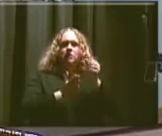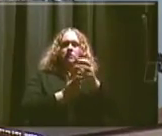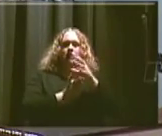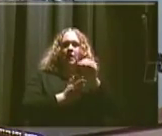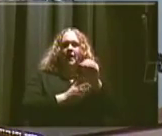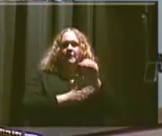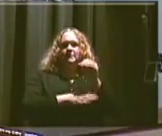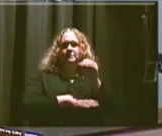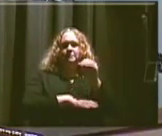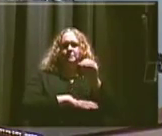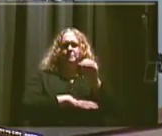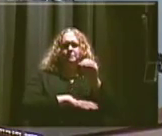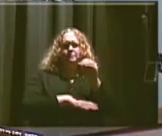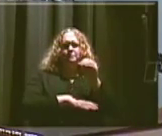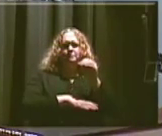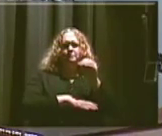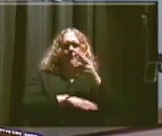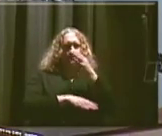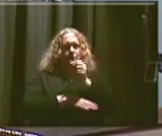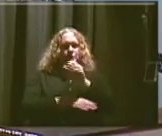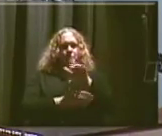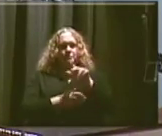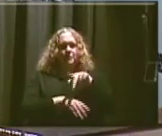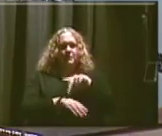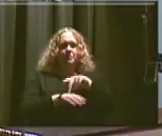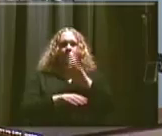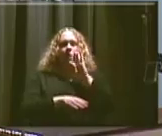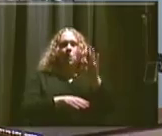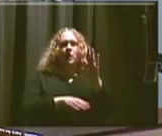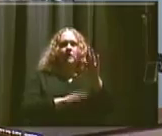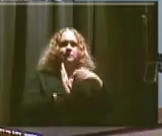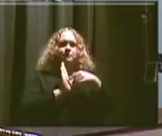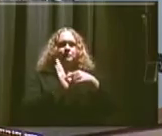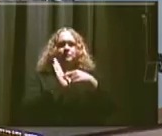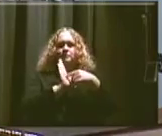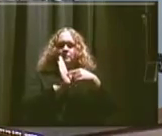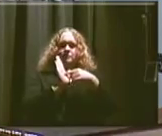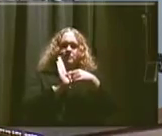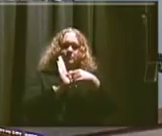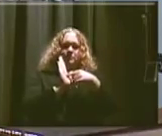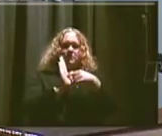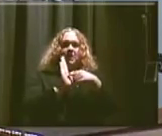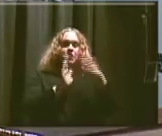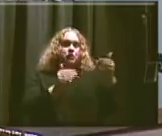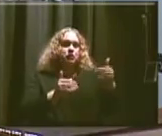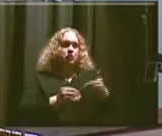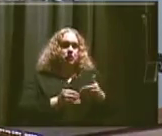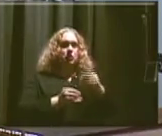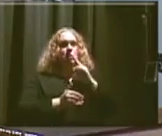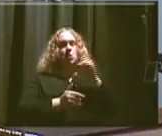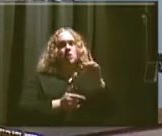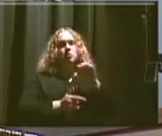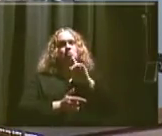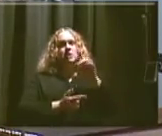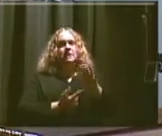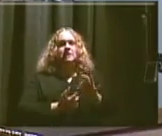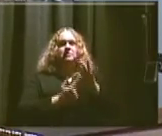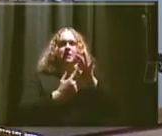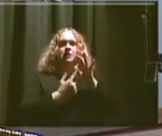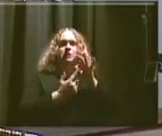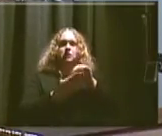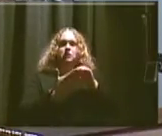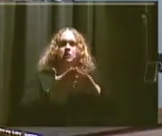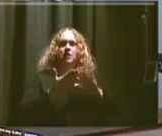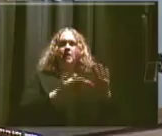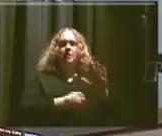1, who will highlight and introduce an exemplary student in their school. First, I'd